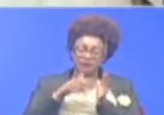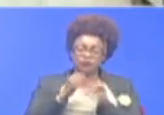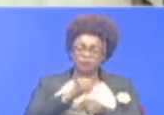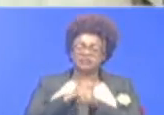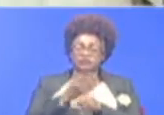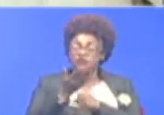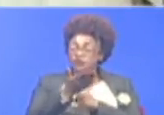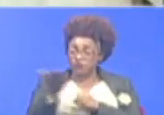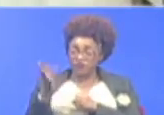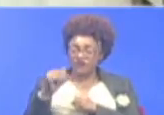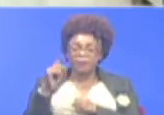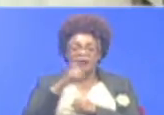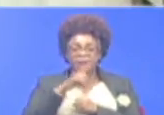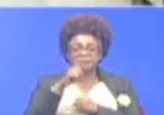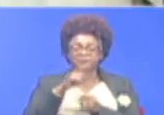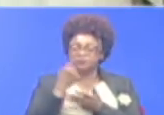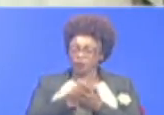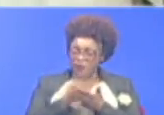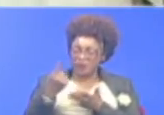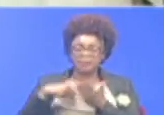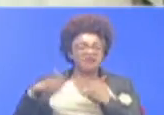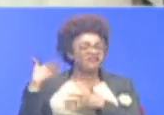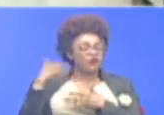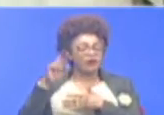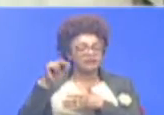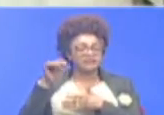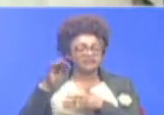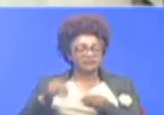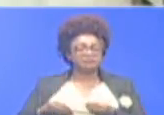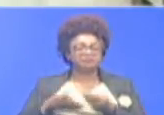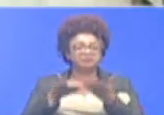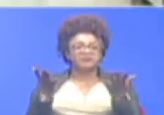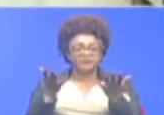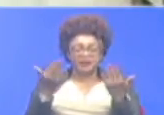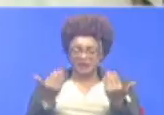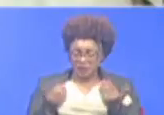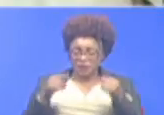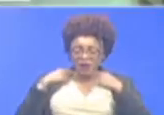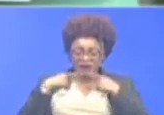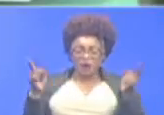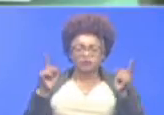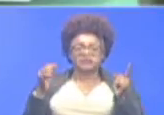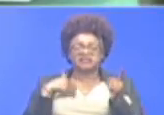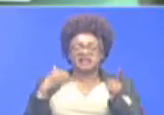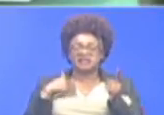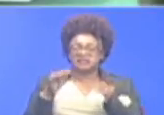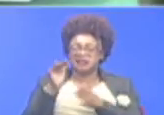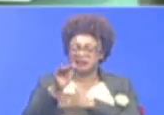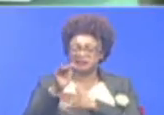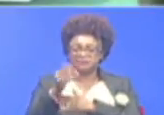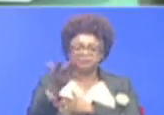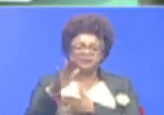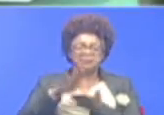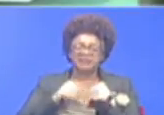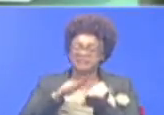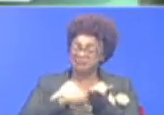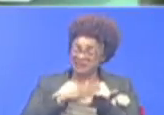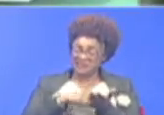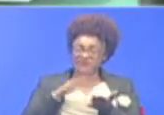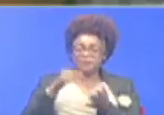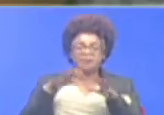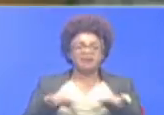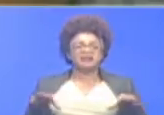from harm, just a week before NTV aired the expose, announced it had recalled some peanut butter brands from the